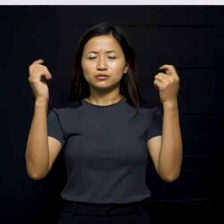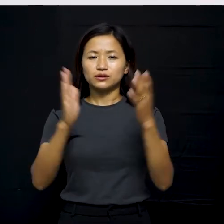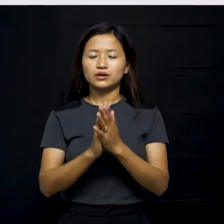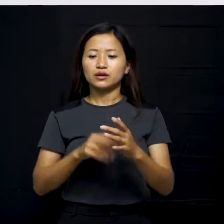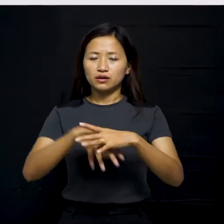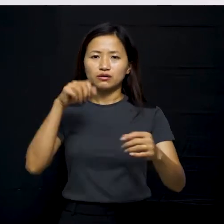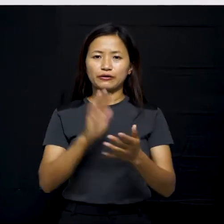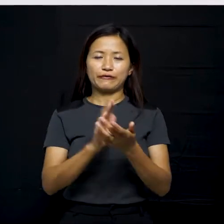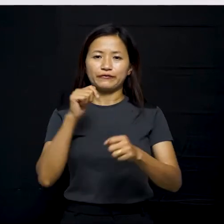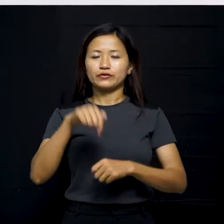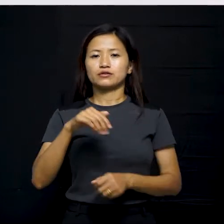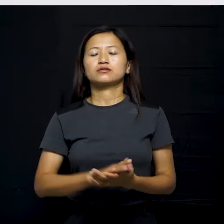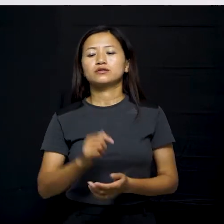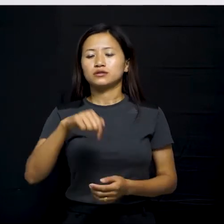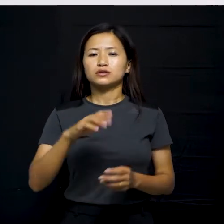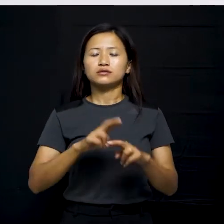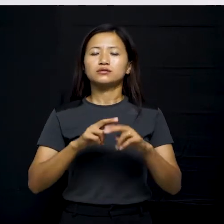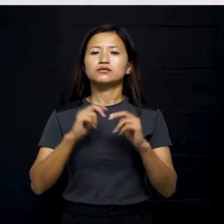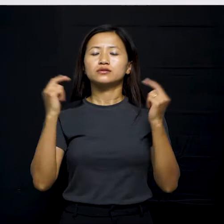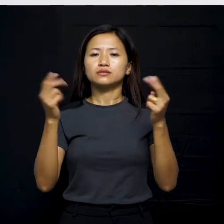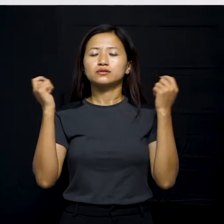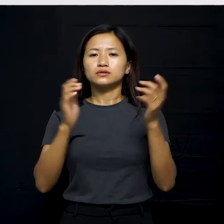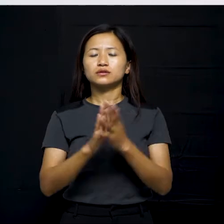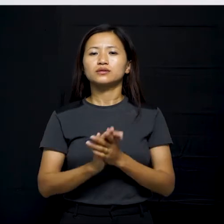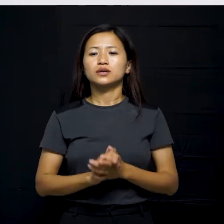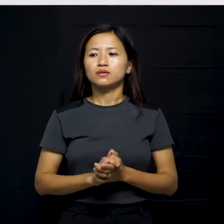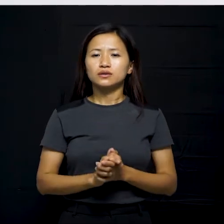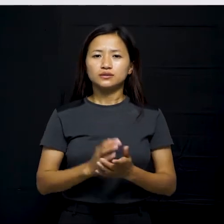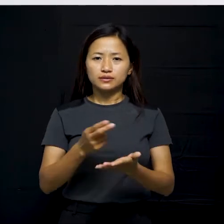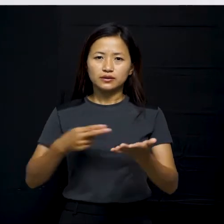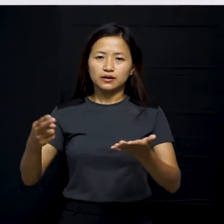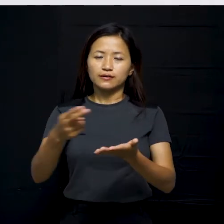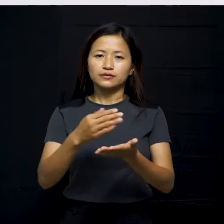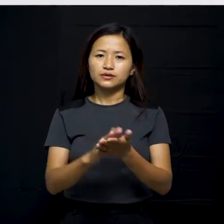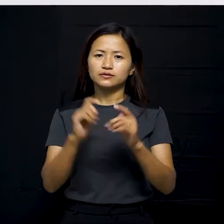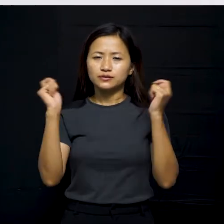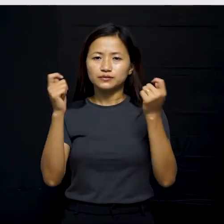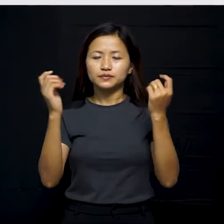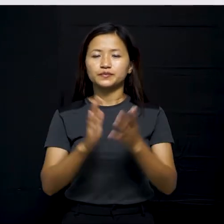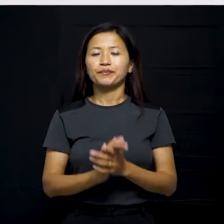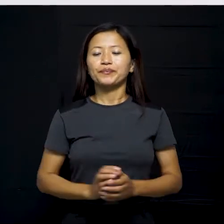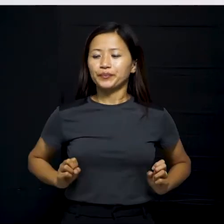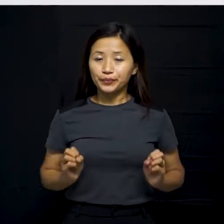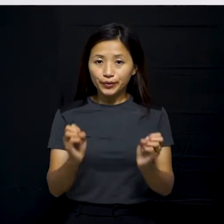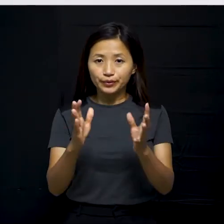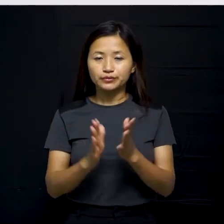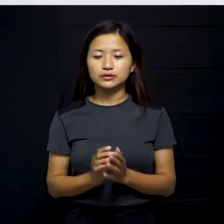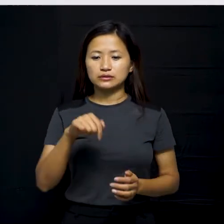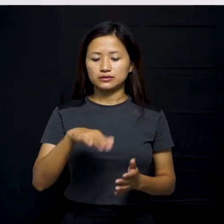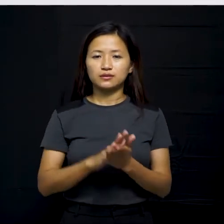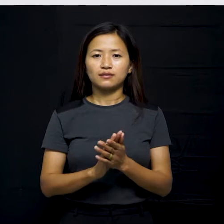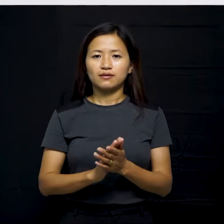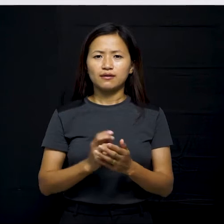of these festivals are celebrated in order to start this harvest festival. So before they begin this harvest